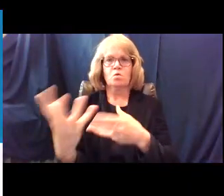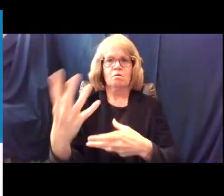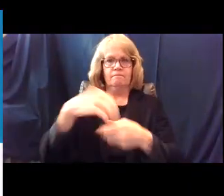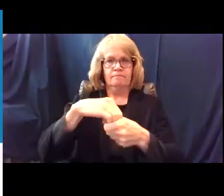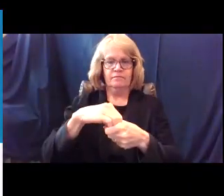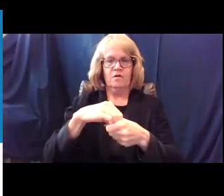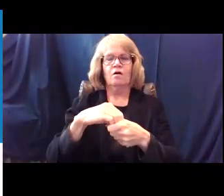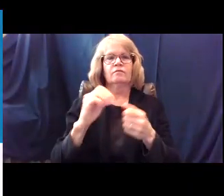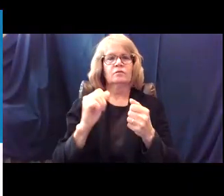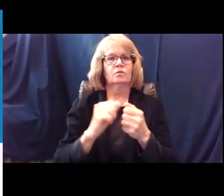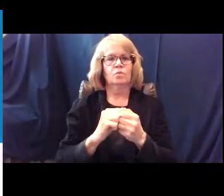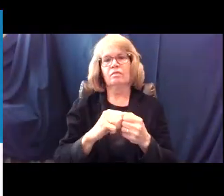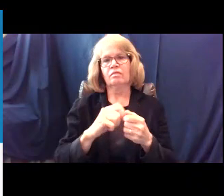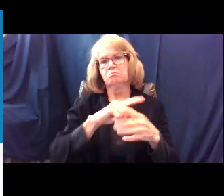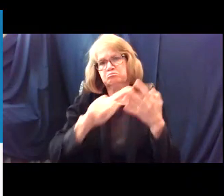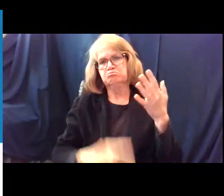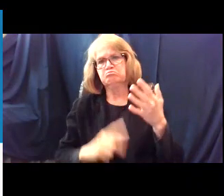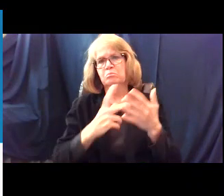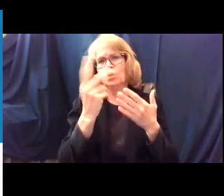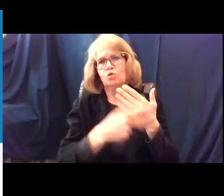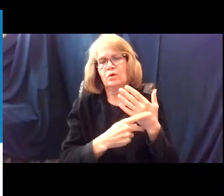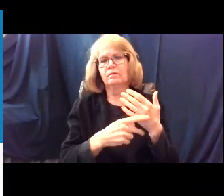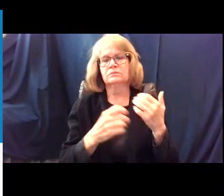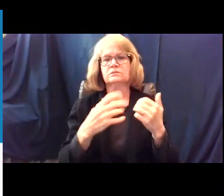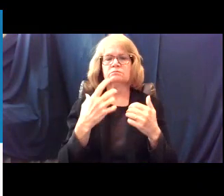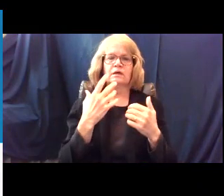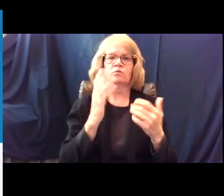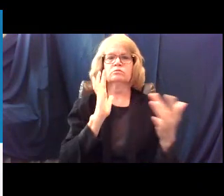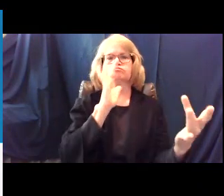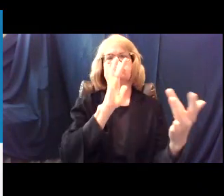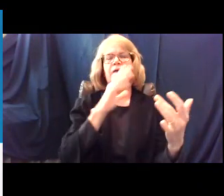those programs that extend the reach of our agency.